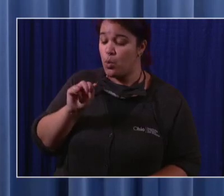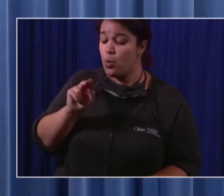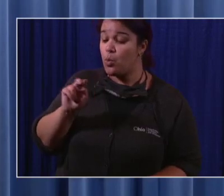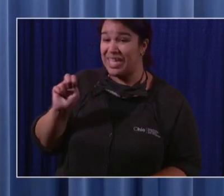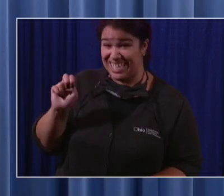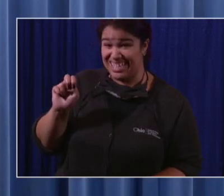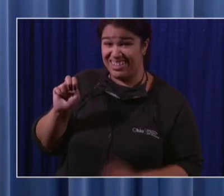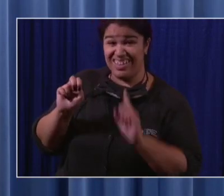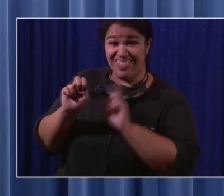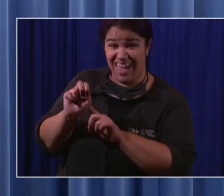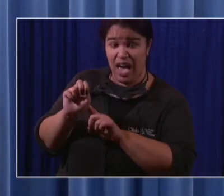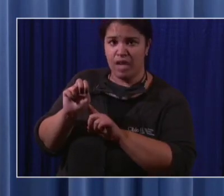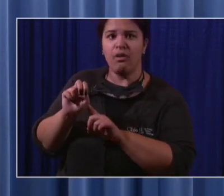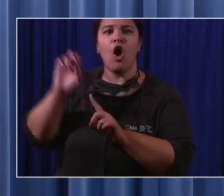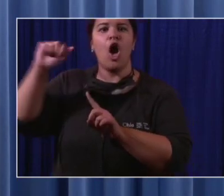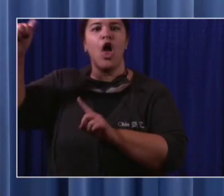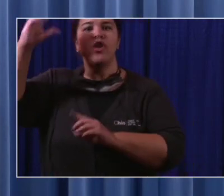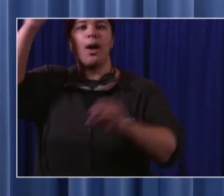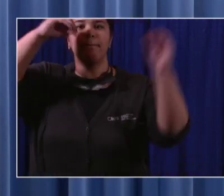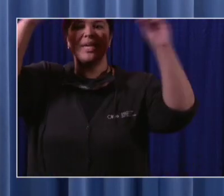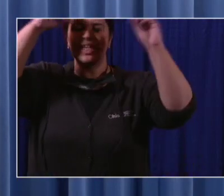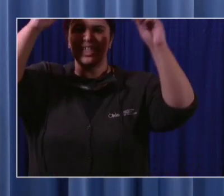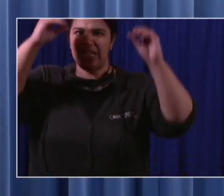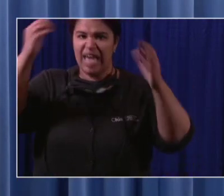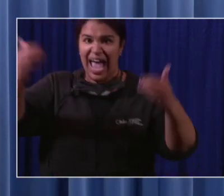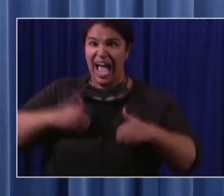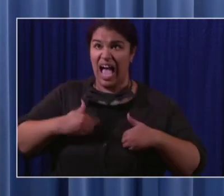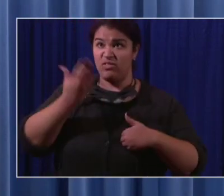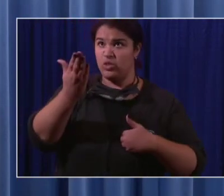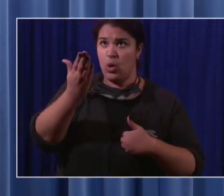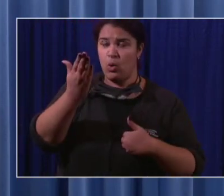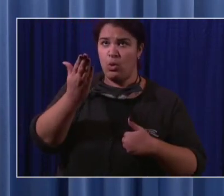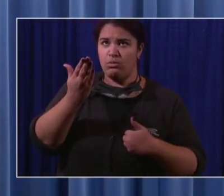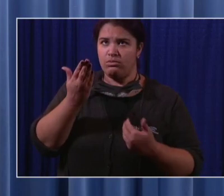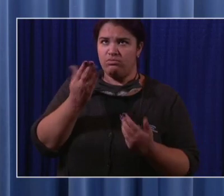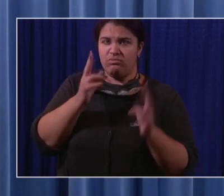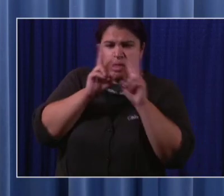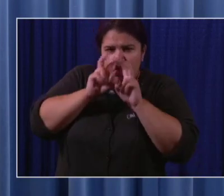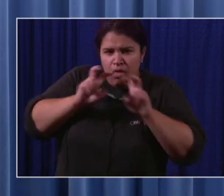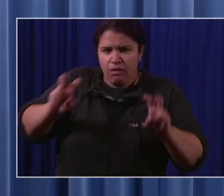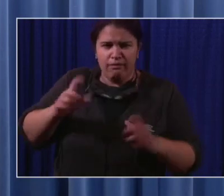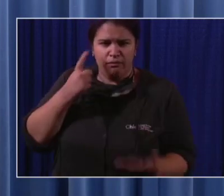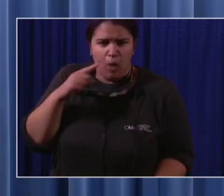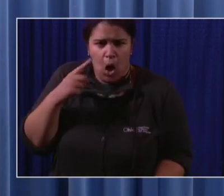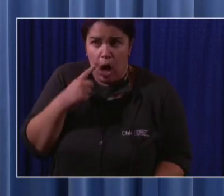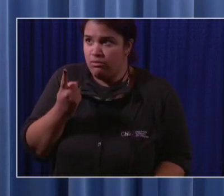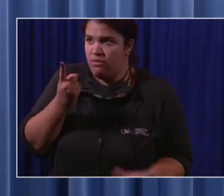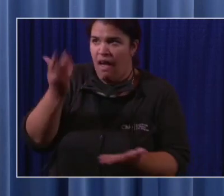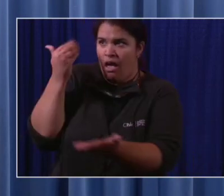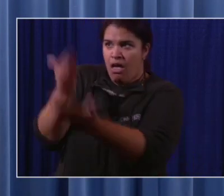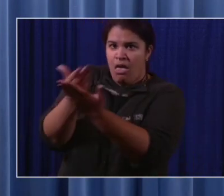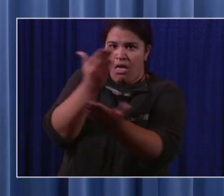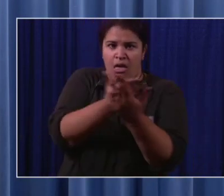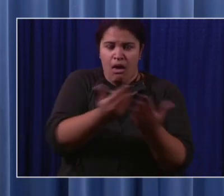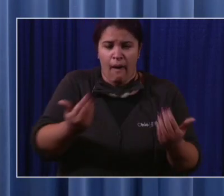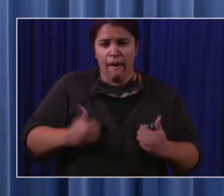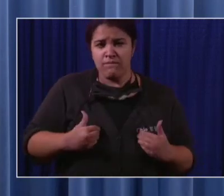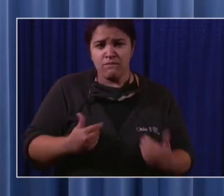Well, Andrew, I'm not, first of all, I'm not a doctor. I'm not a scientist.